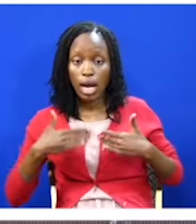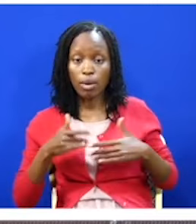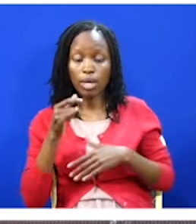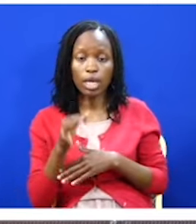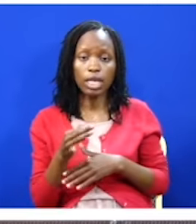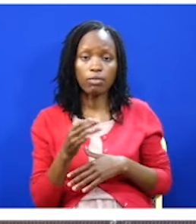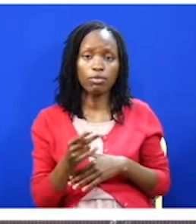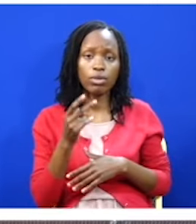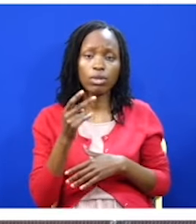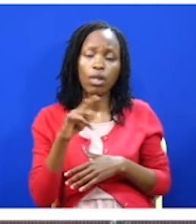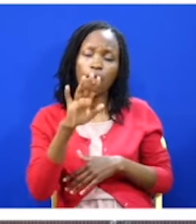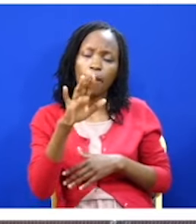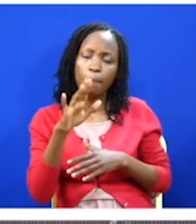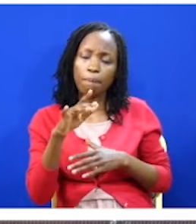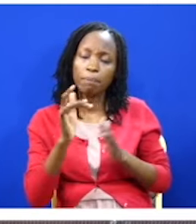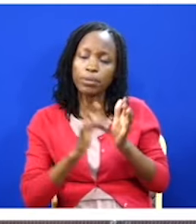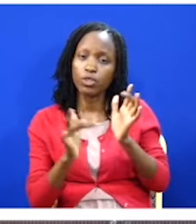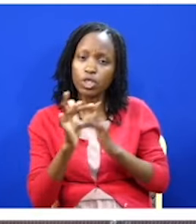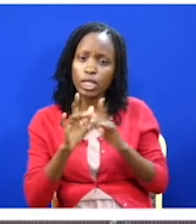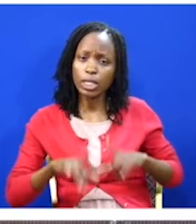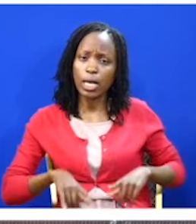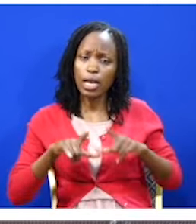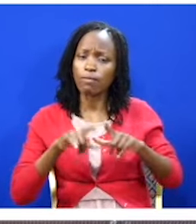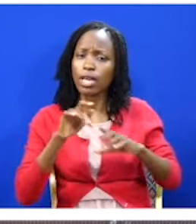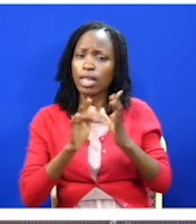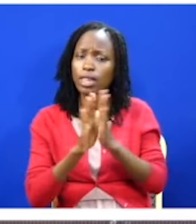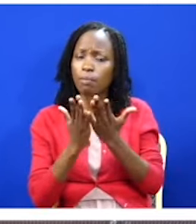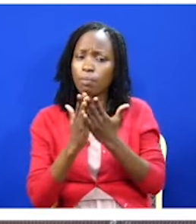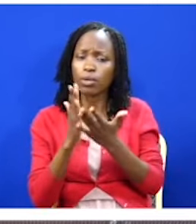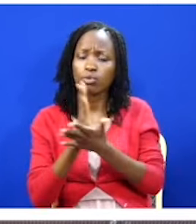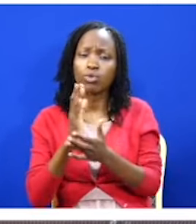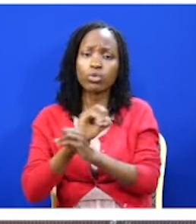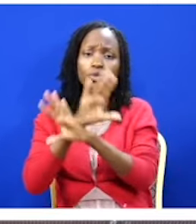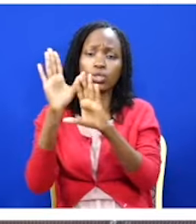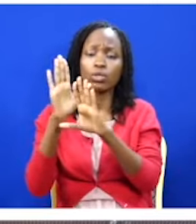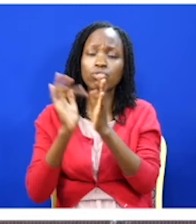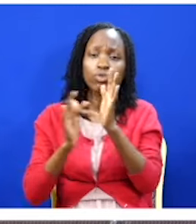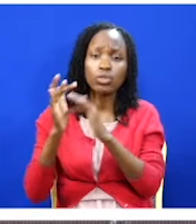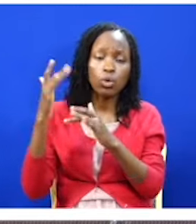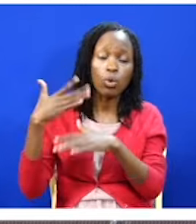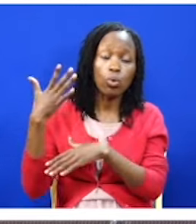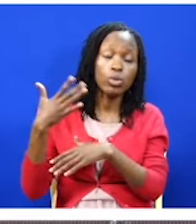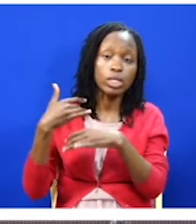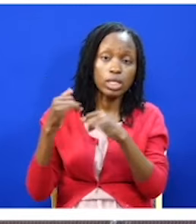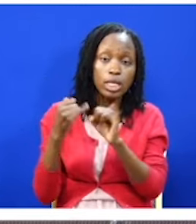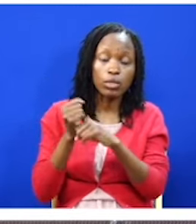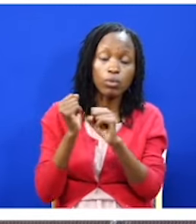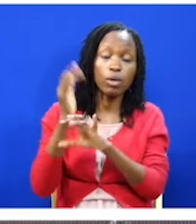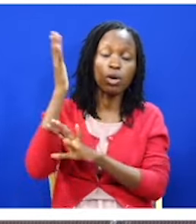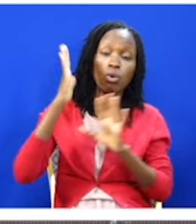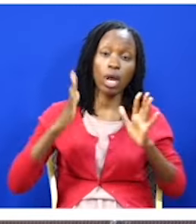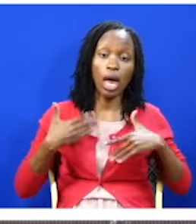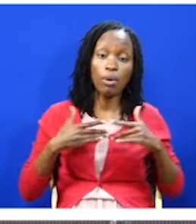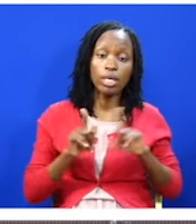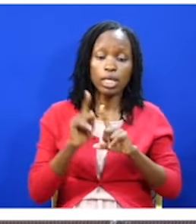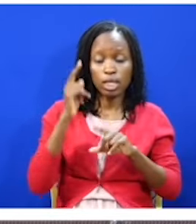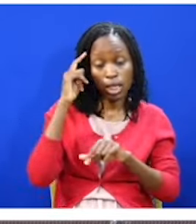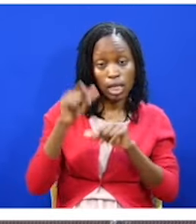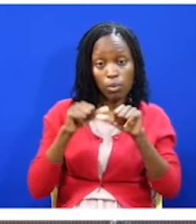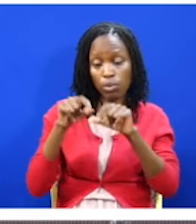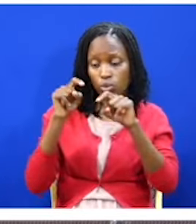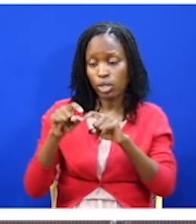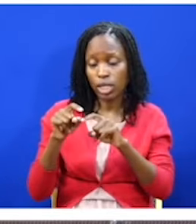at the actions of Jesus throughout the Bible, it's very clear that he was always trying to please God. So as you think of the